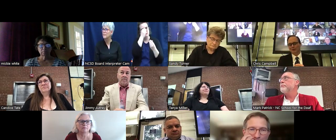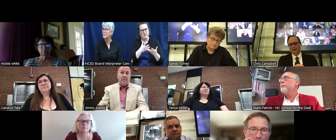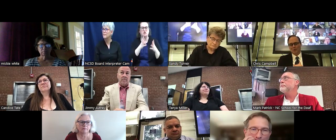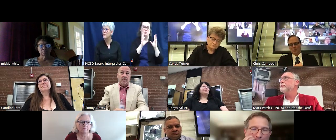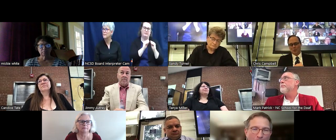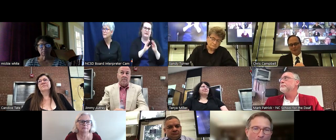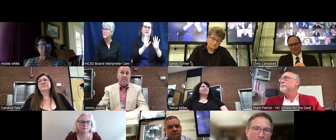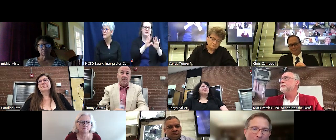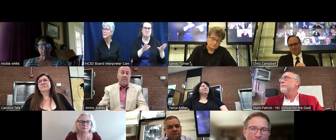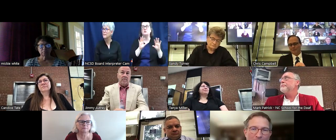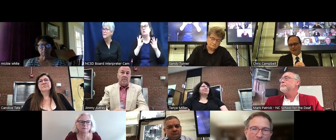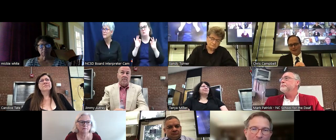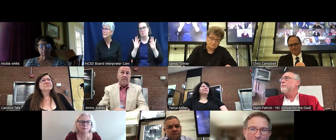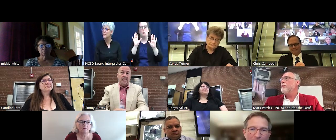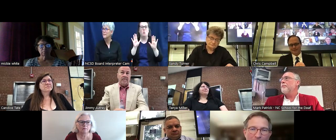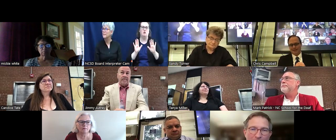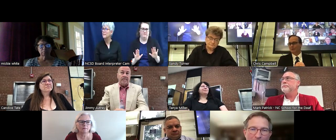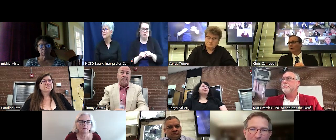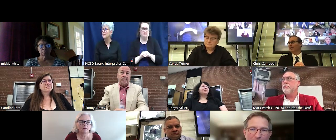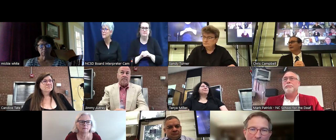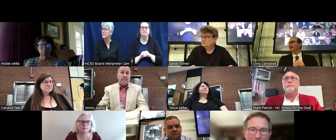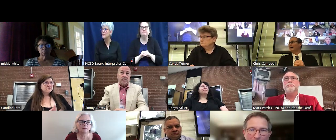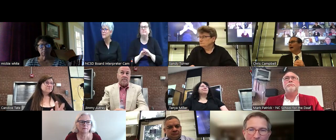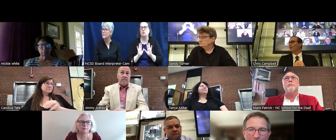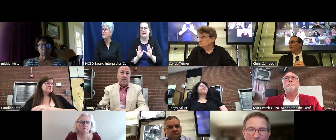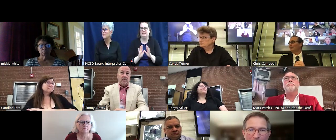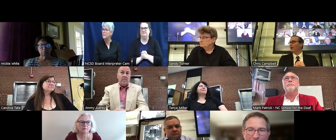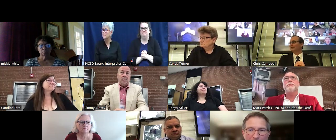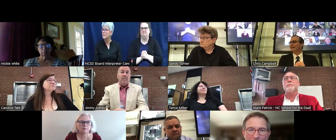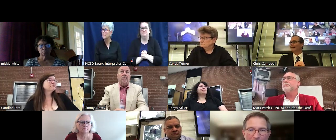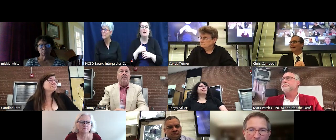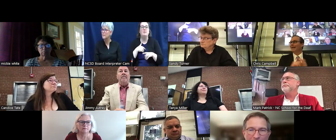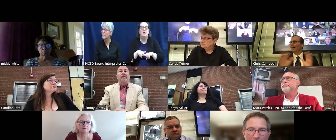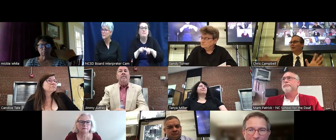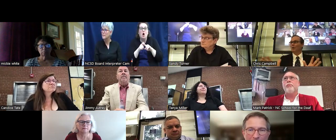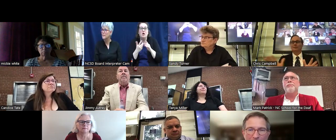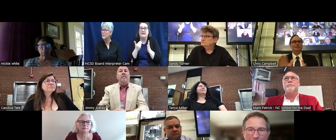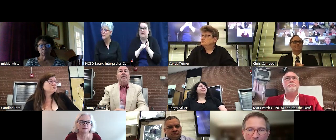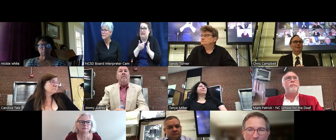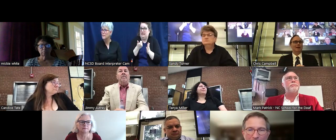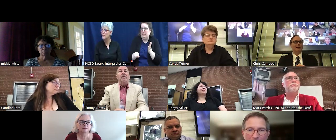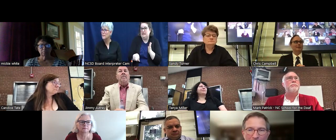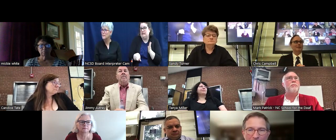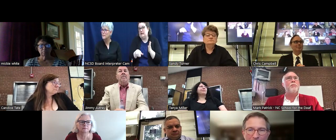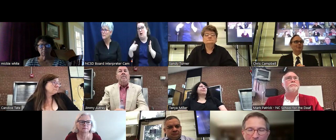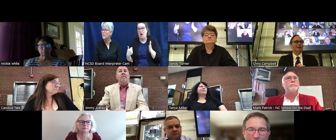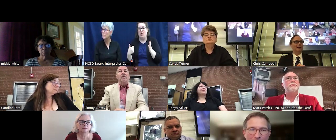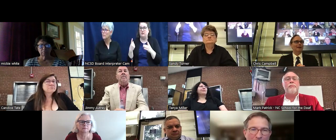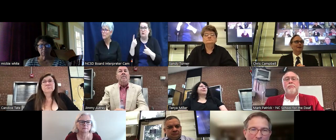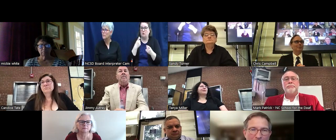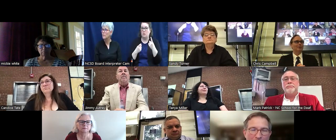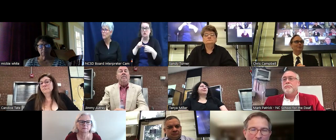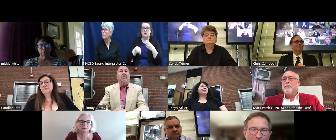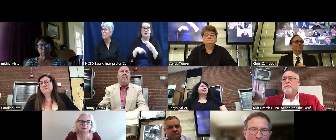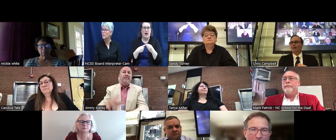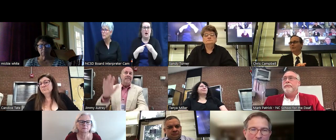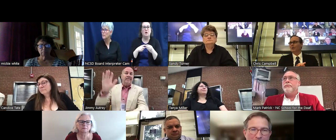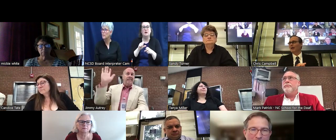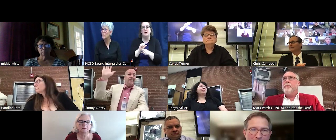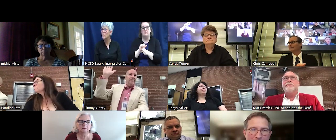forward. Wonderful. Okay, that is great. I want to pause again. Any other questions about employee